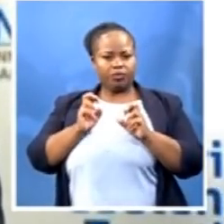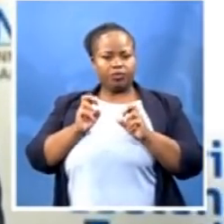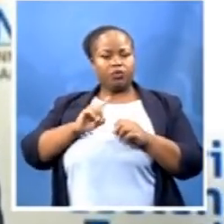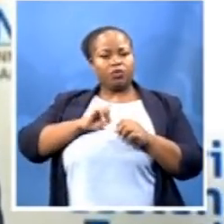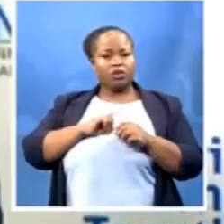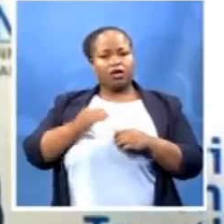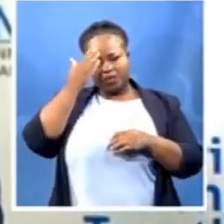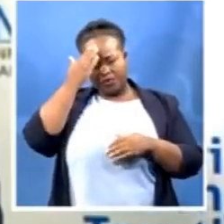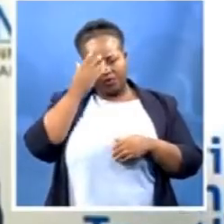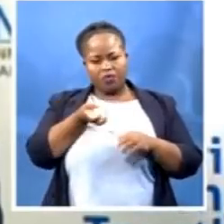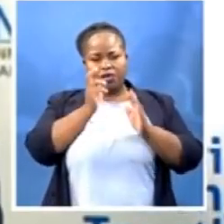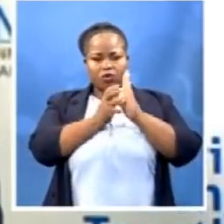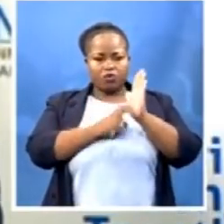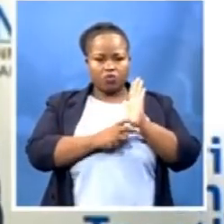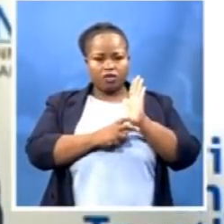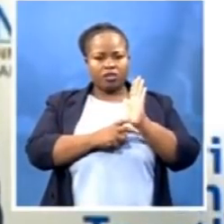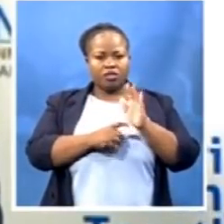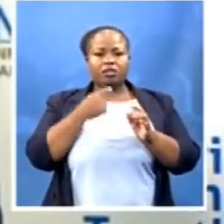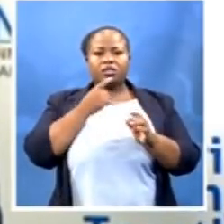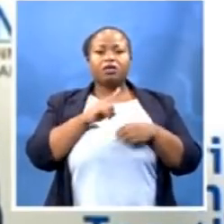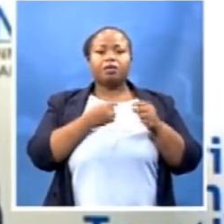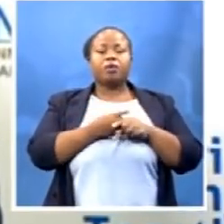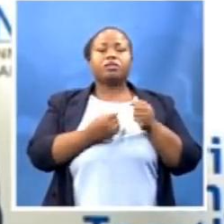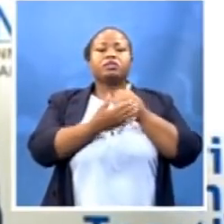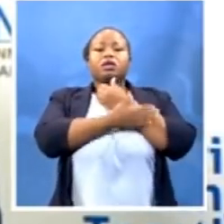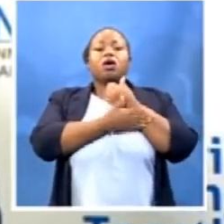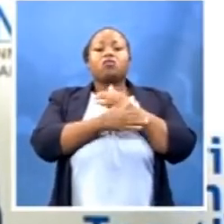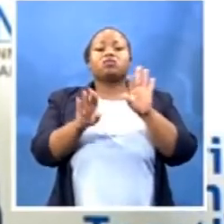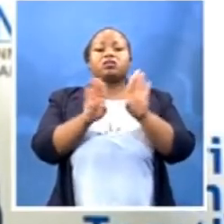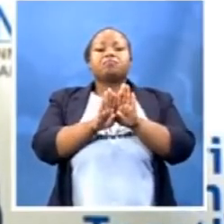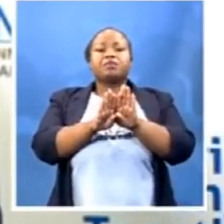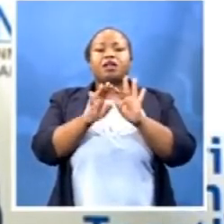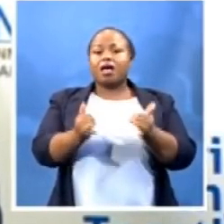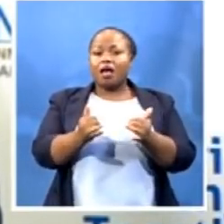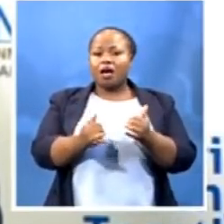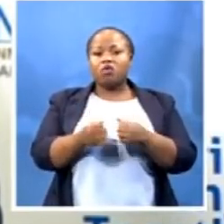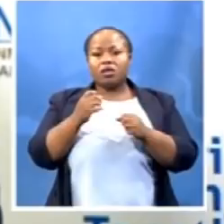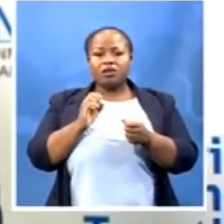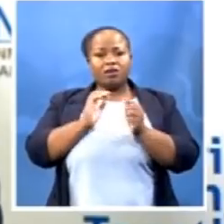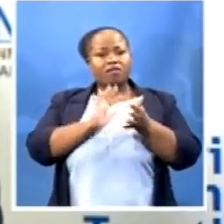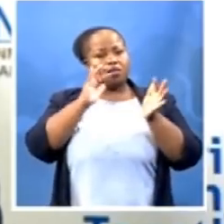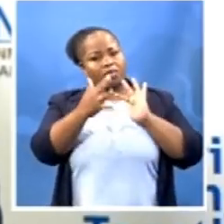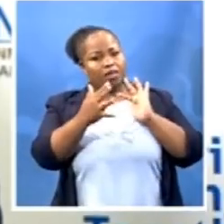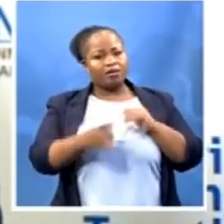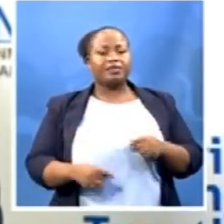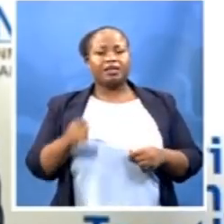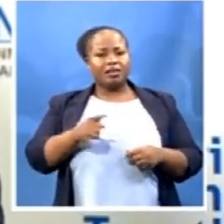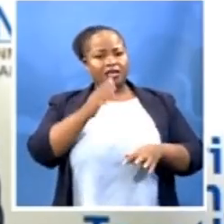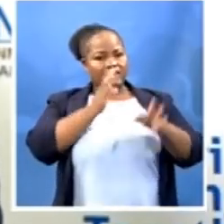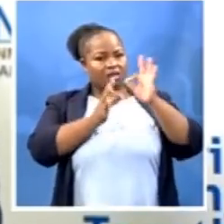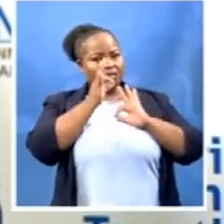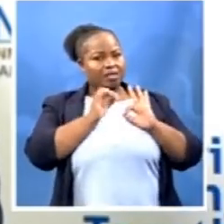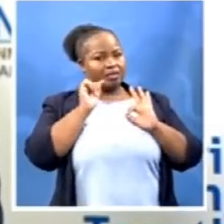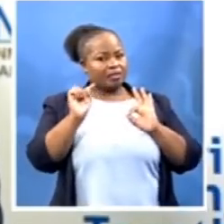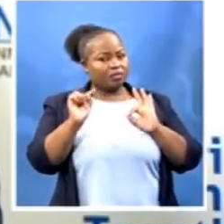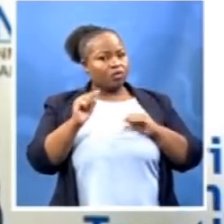evictions during the lockdown, and he explained to us that the structures that were demolished were actually new structures